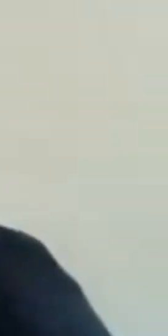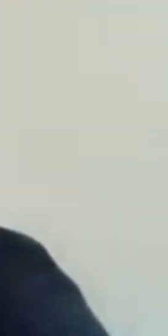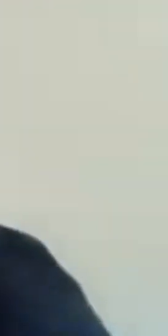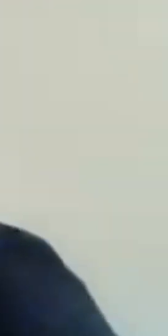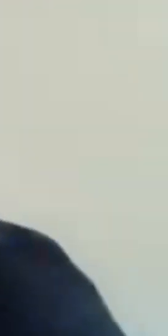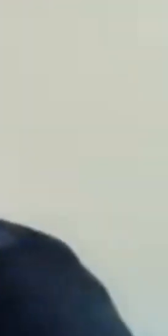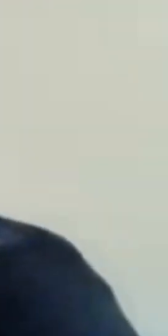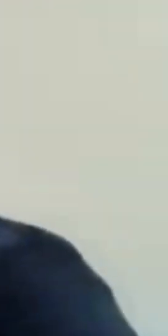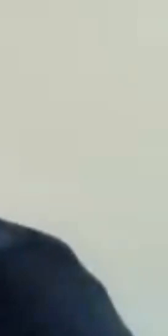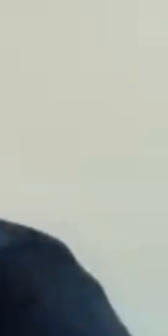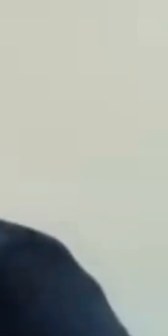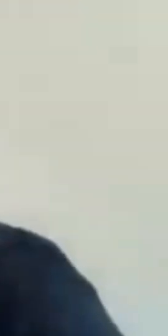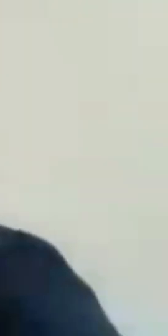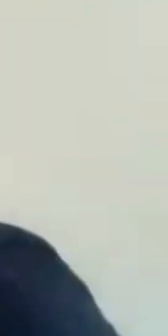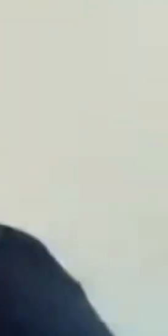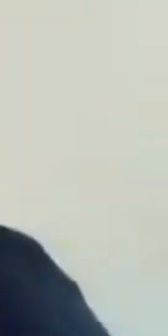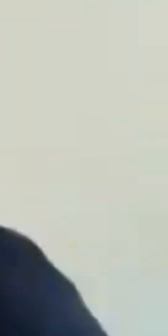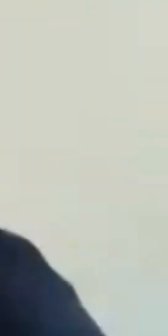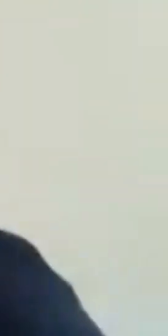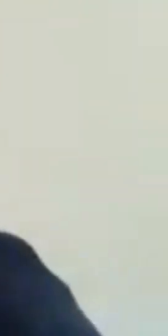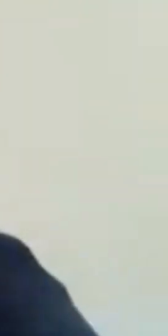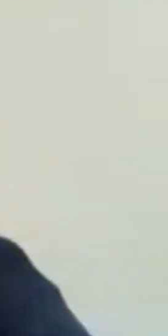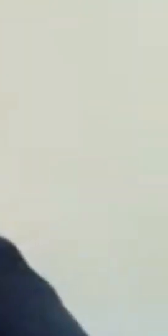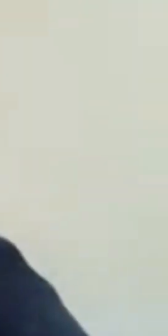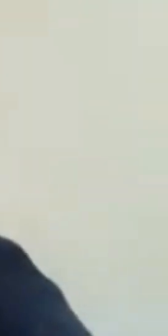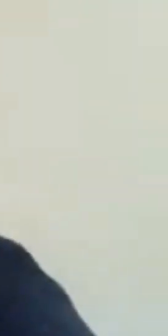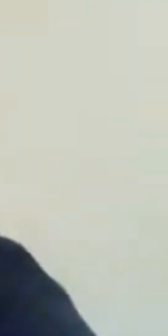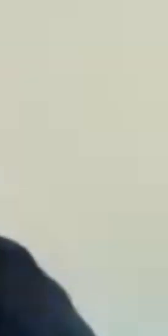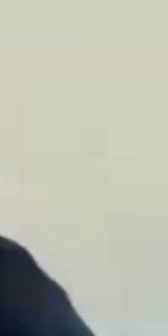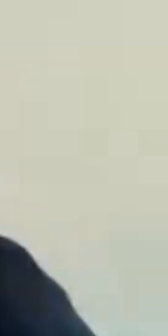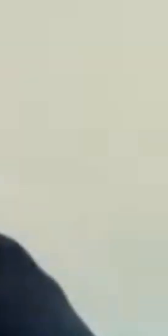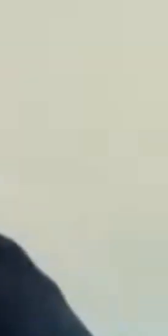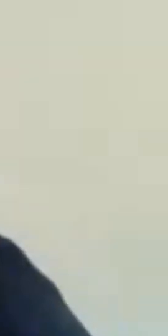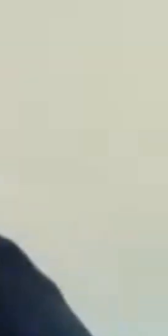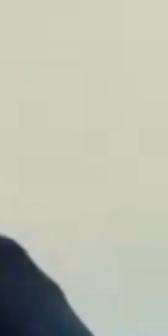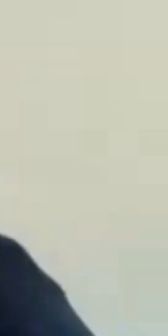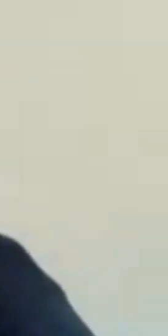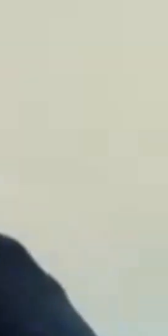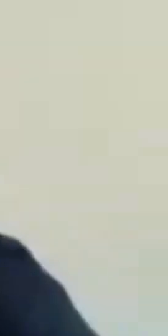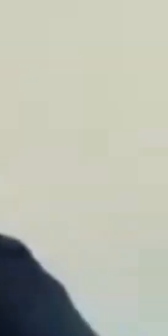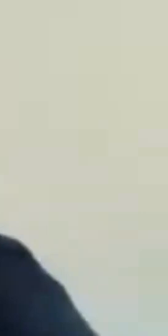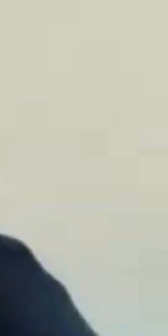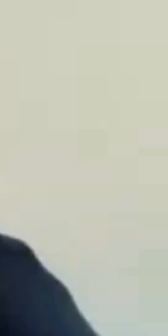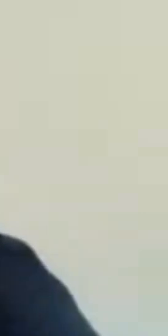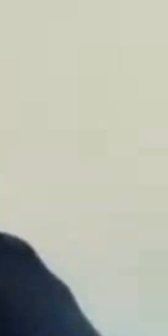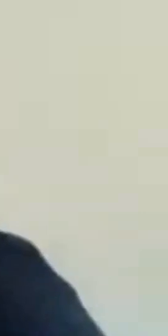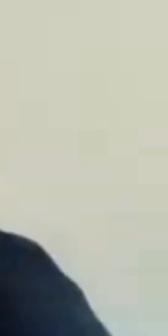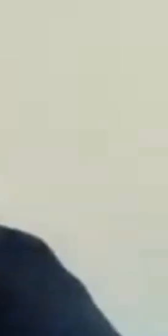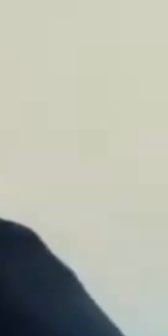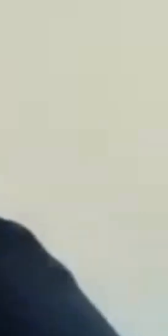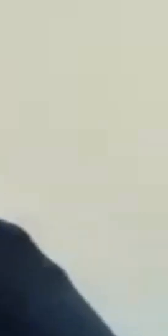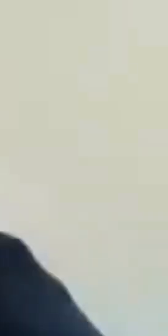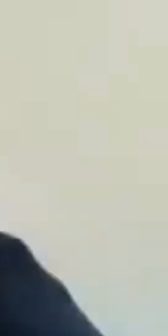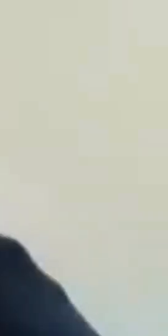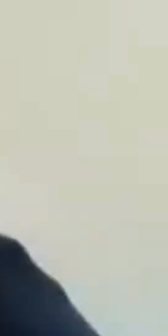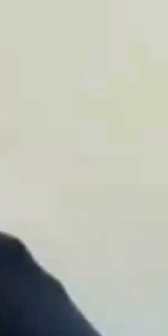your students on college campuses. Please feel free to reach out to us. We'll be happy to provide more information and would